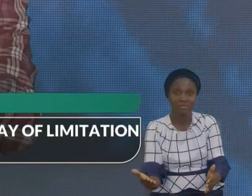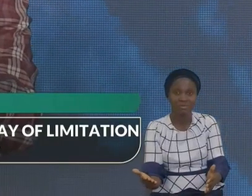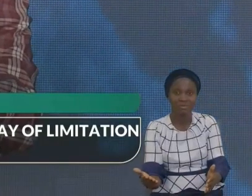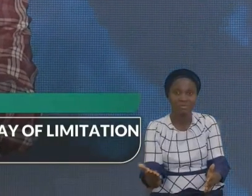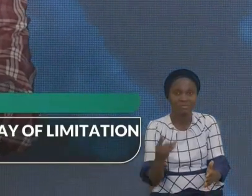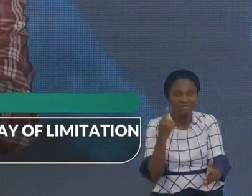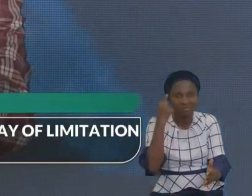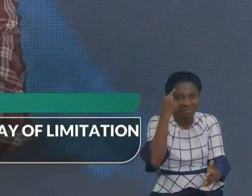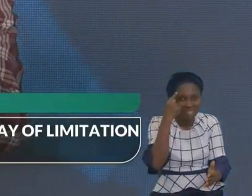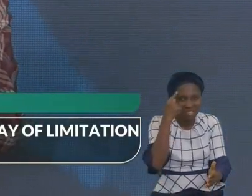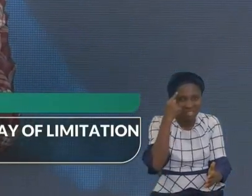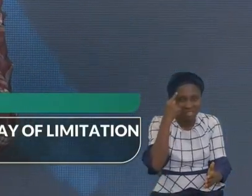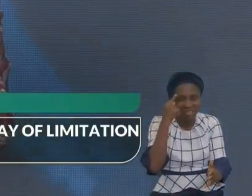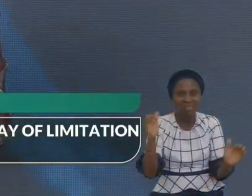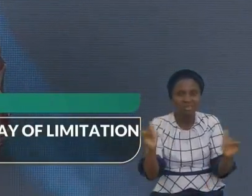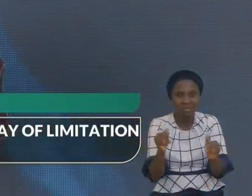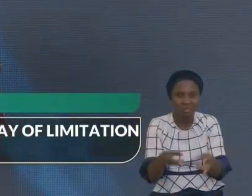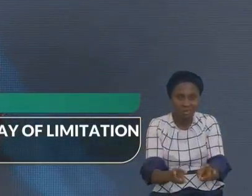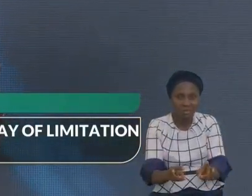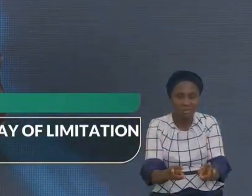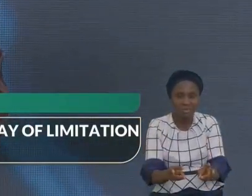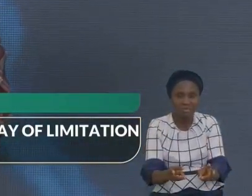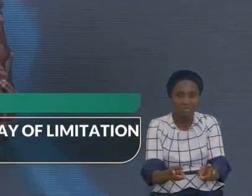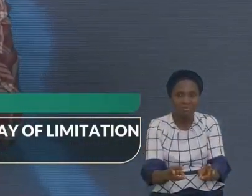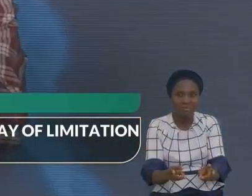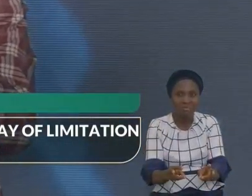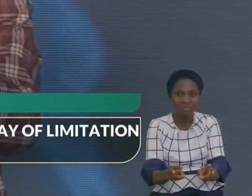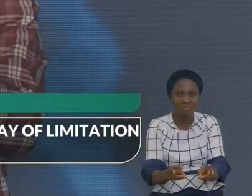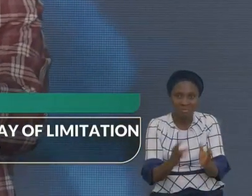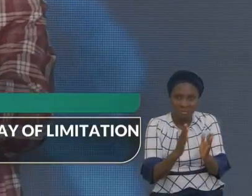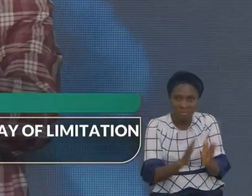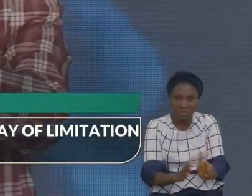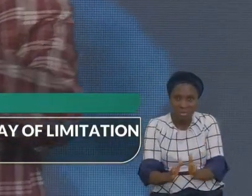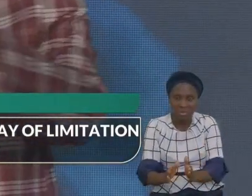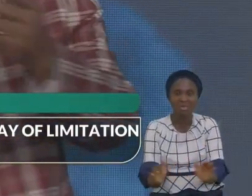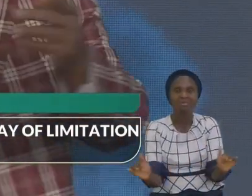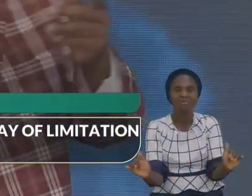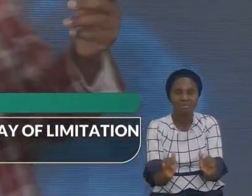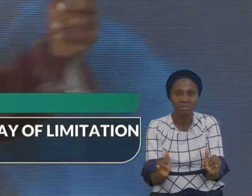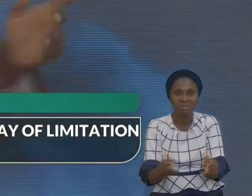plan the same way, walk the same way